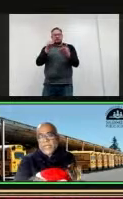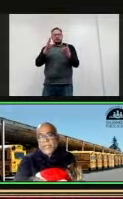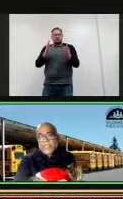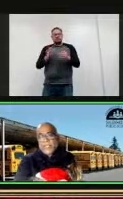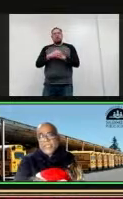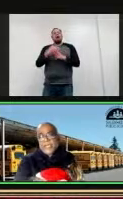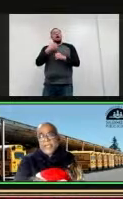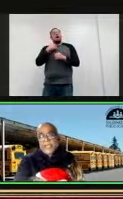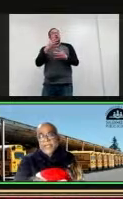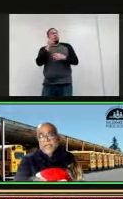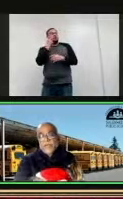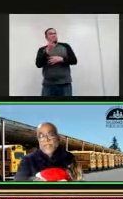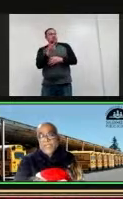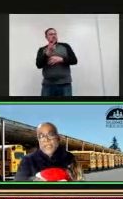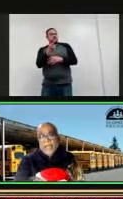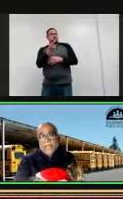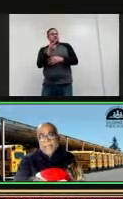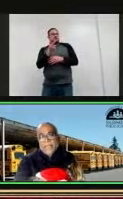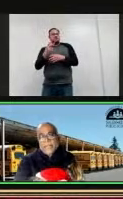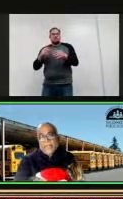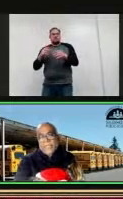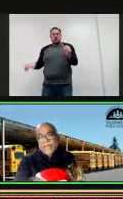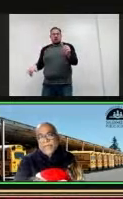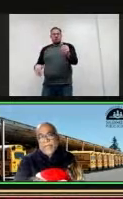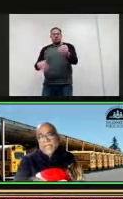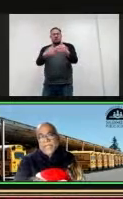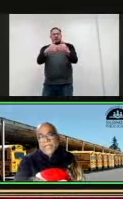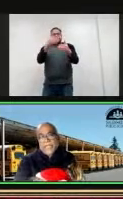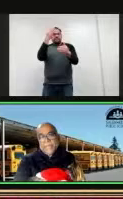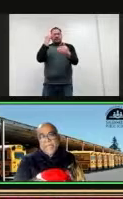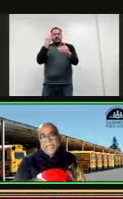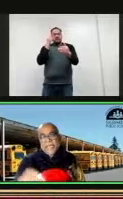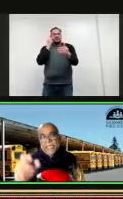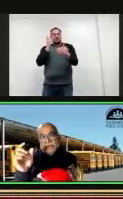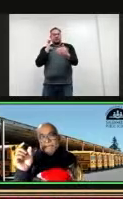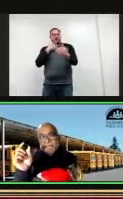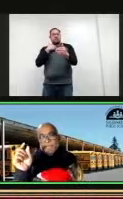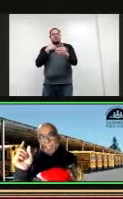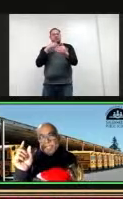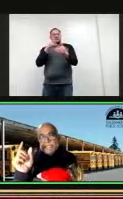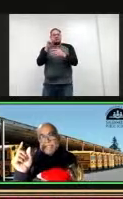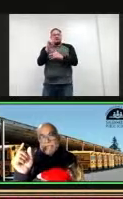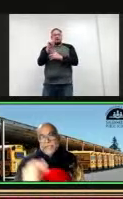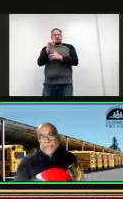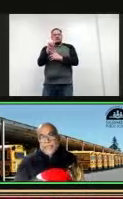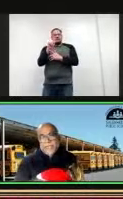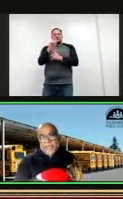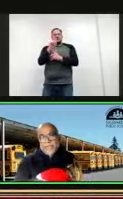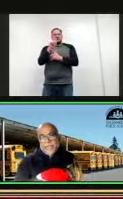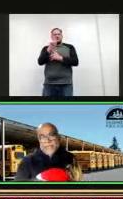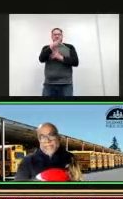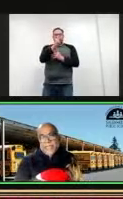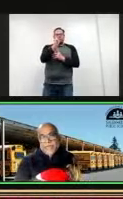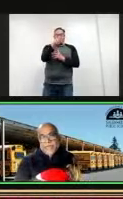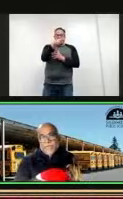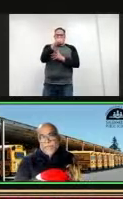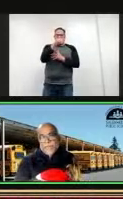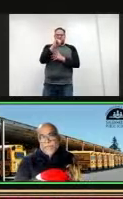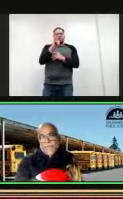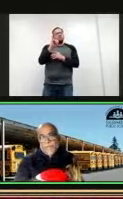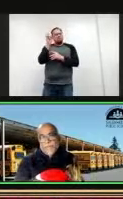I would like to see their closing the gap, because if you see our data and KPI, there is some work to be done with that.